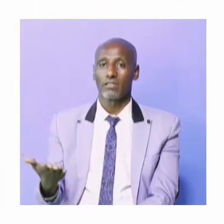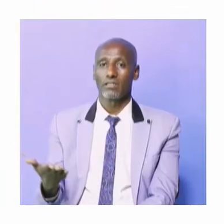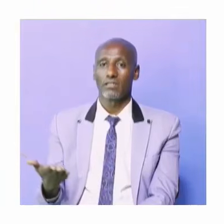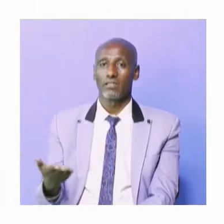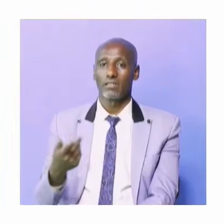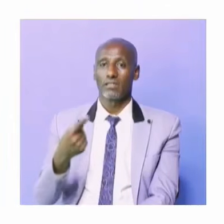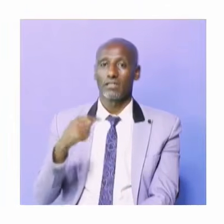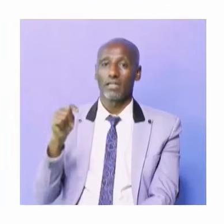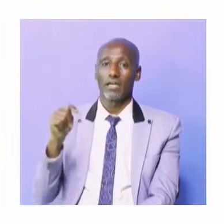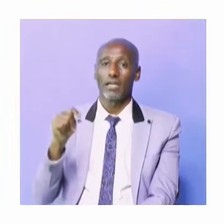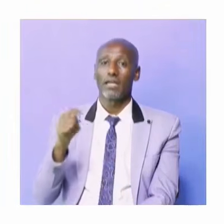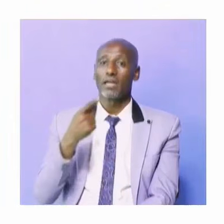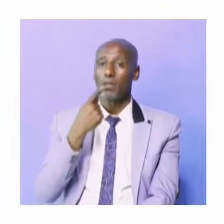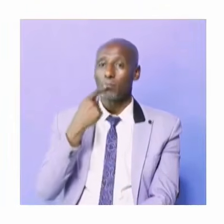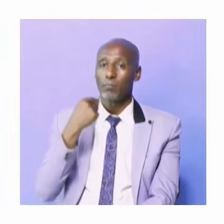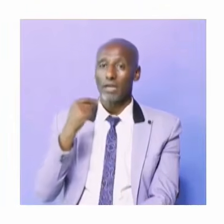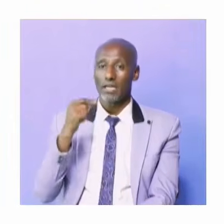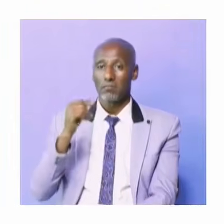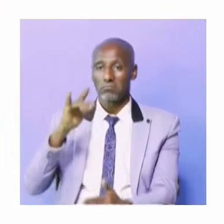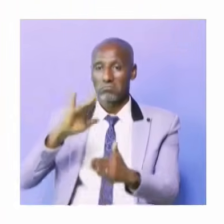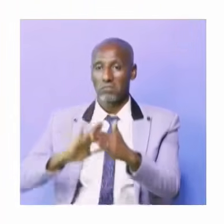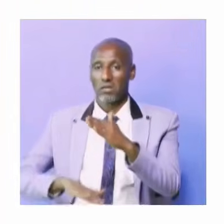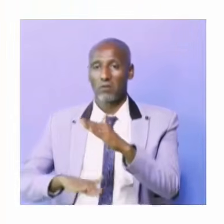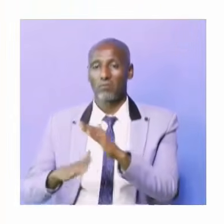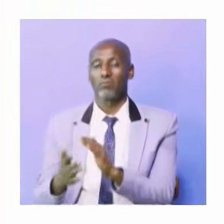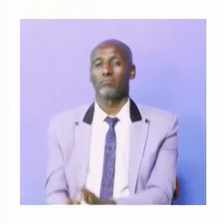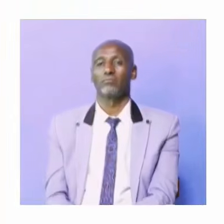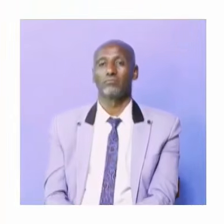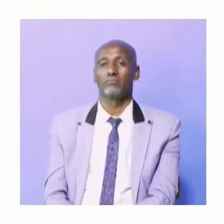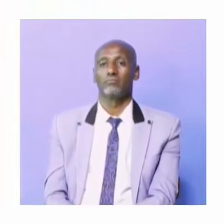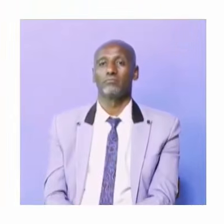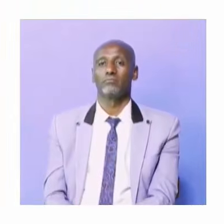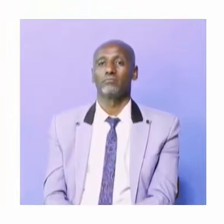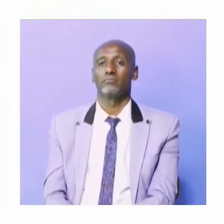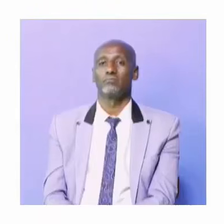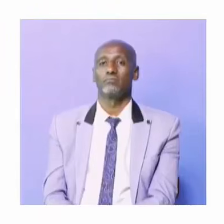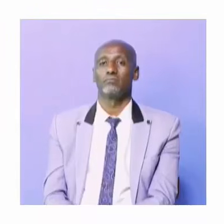the pen down. The pen down.